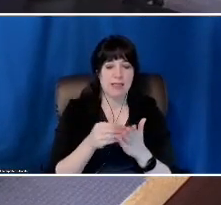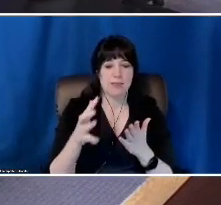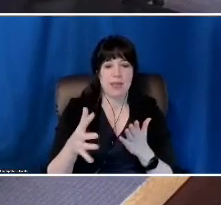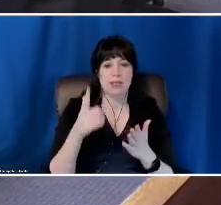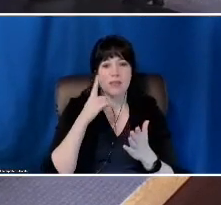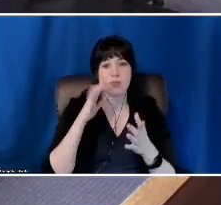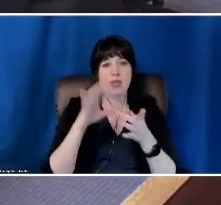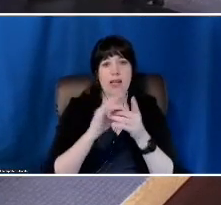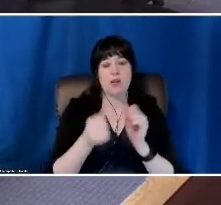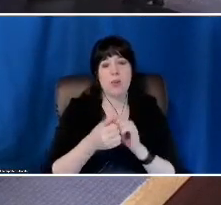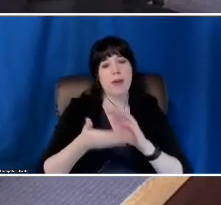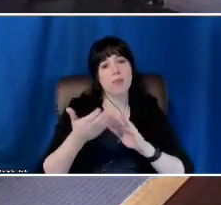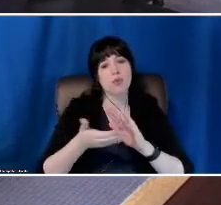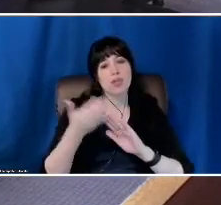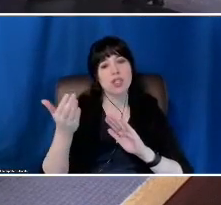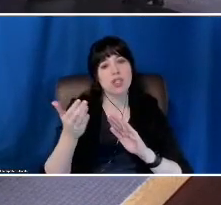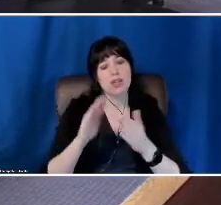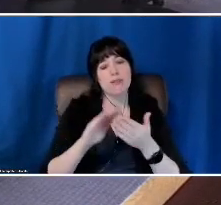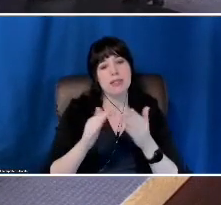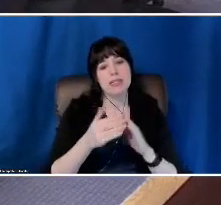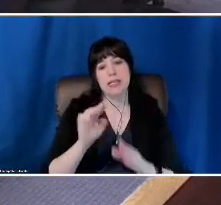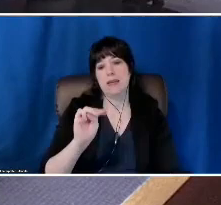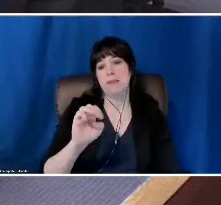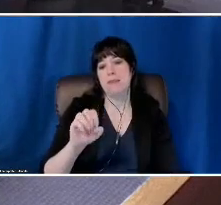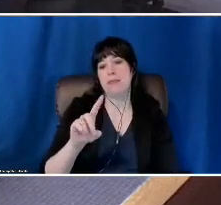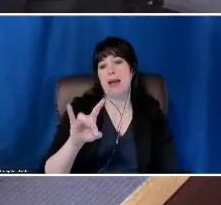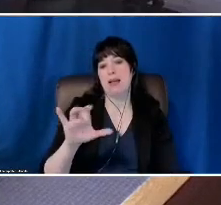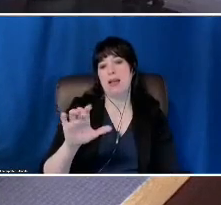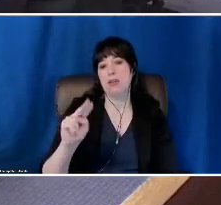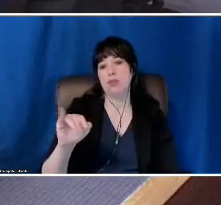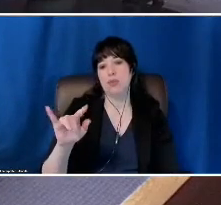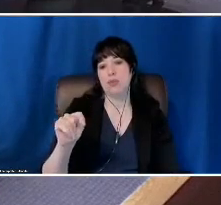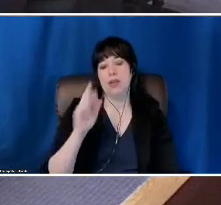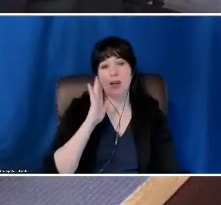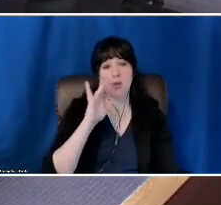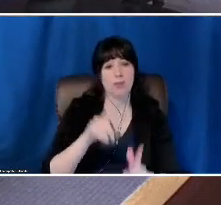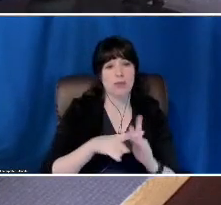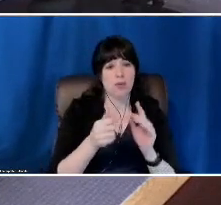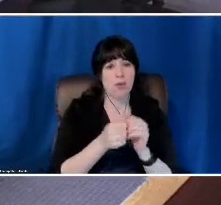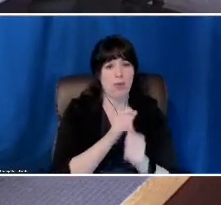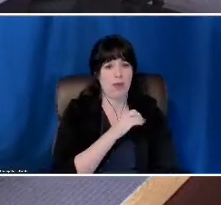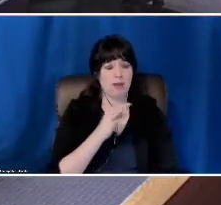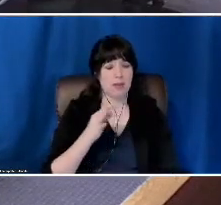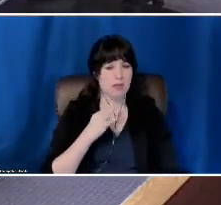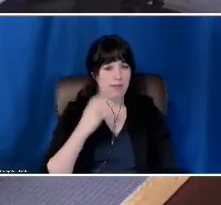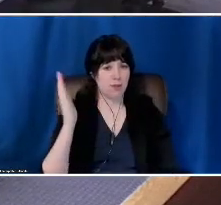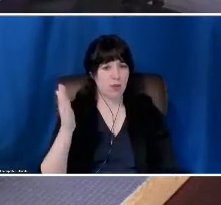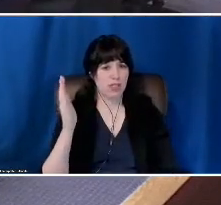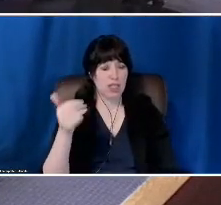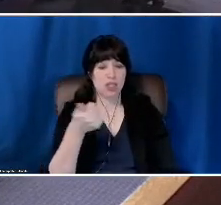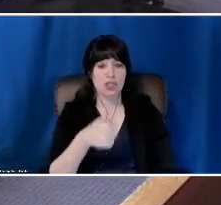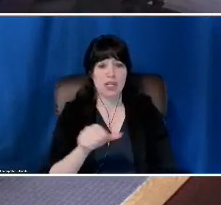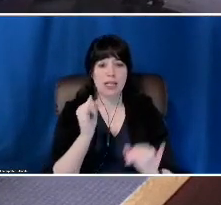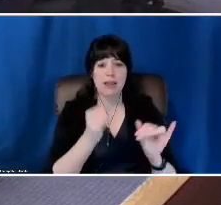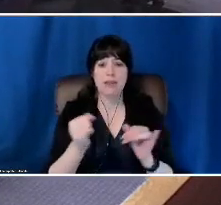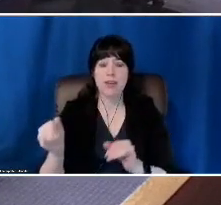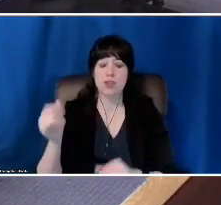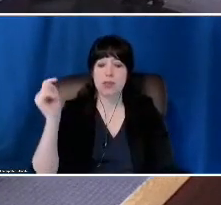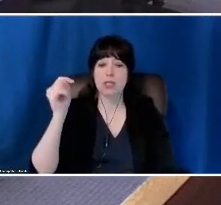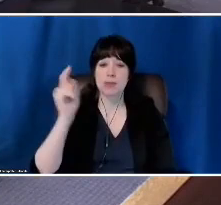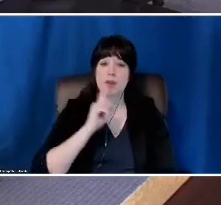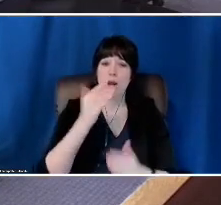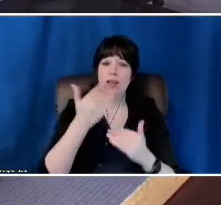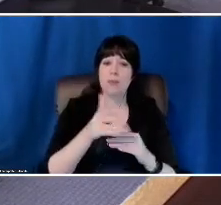operation of the city medic unit. The hearing will begin with a staff presentation. Any individuals that are testifying are limited